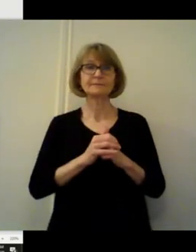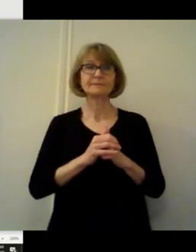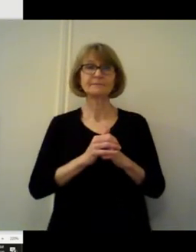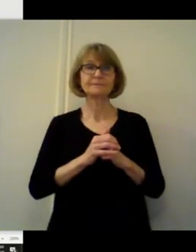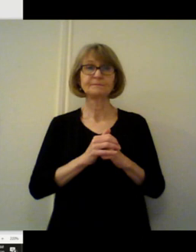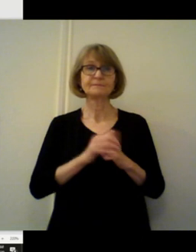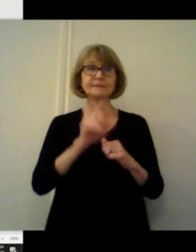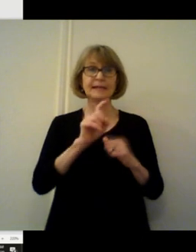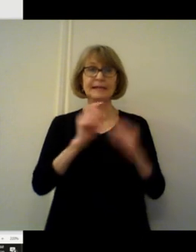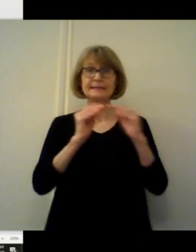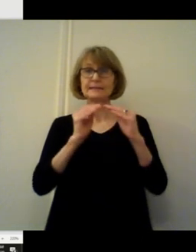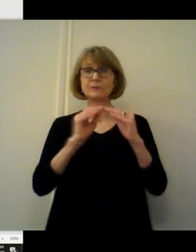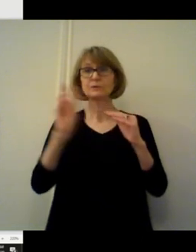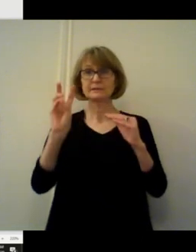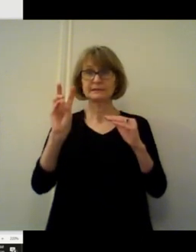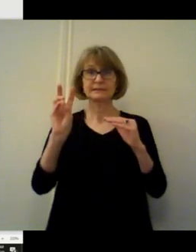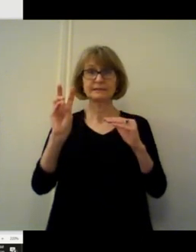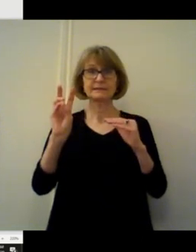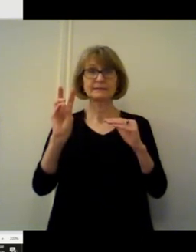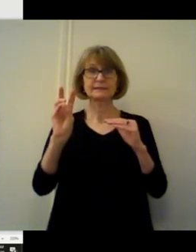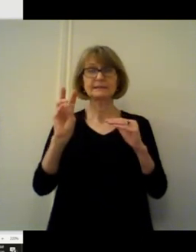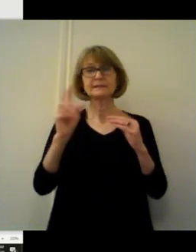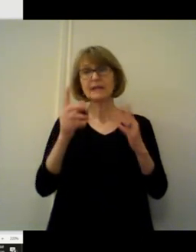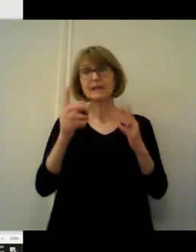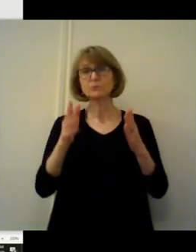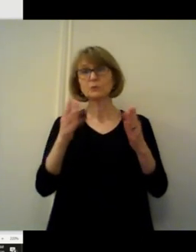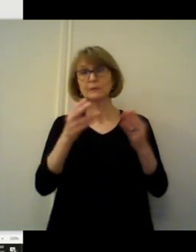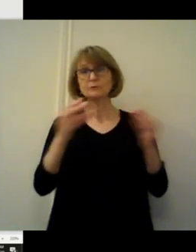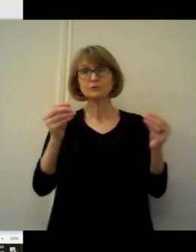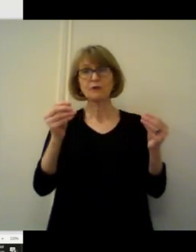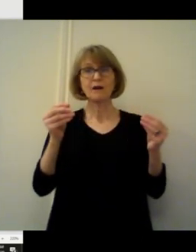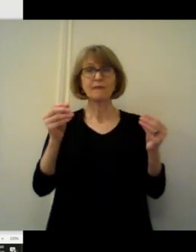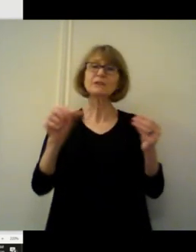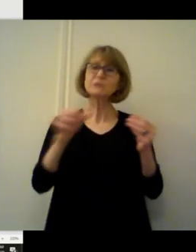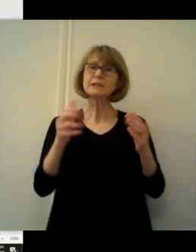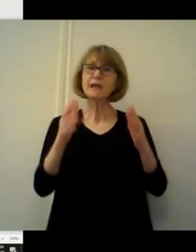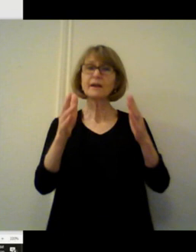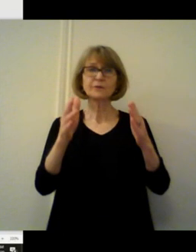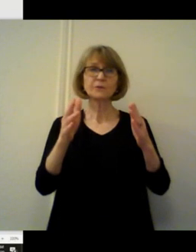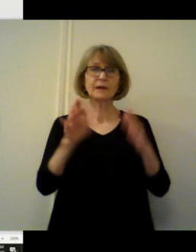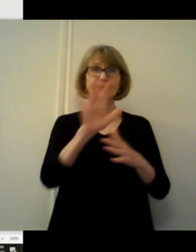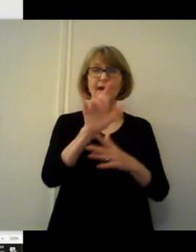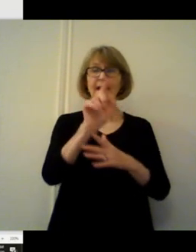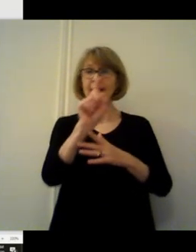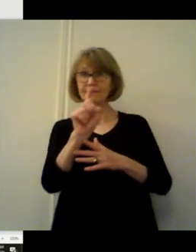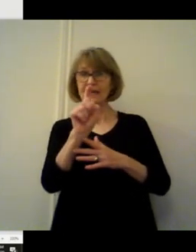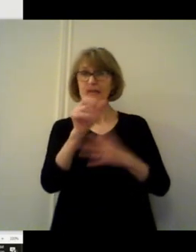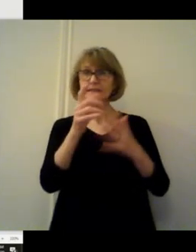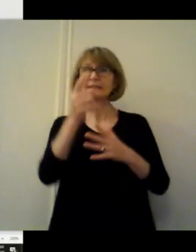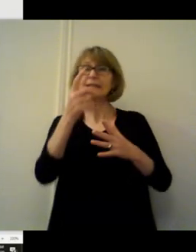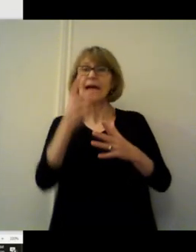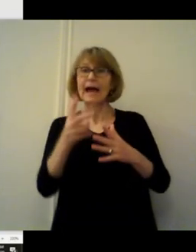x equals 6. That's one way of solving it. Now you could go the other way around. Look at this. 5x is half of 60.